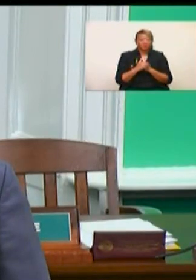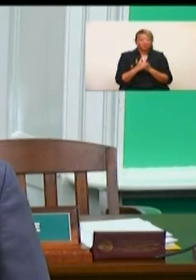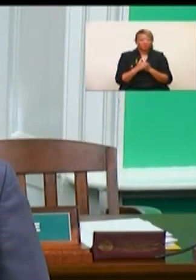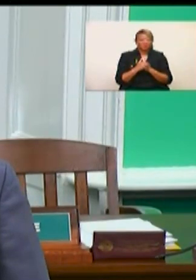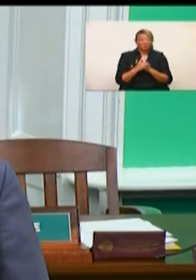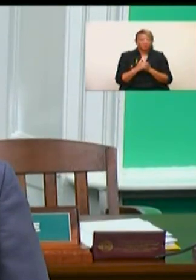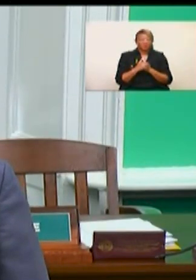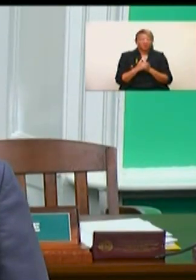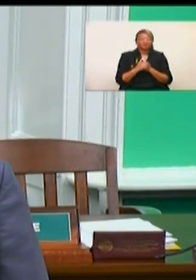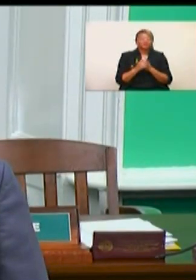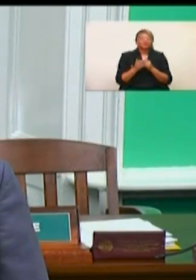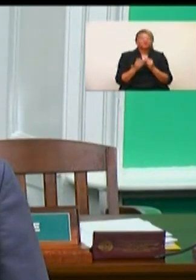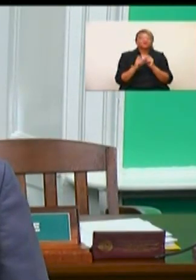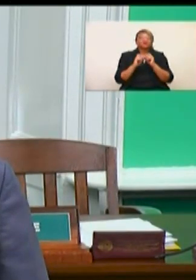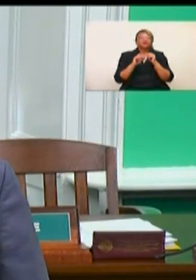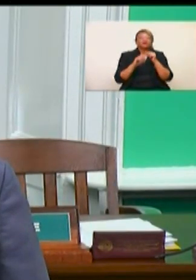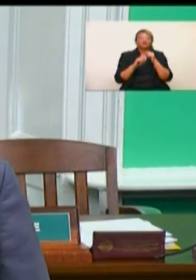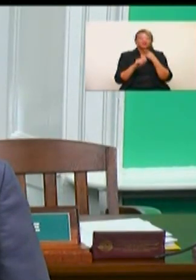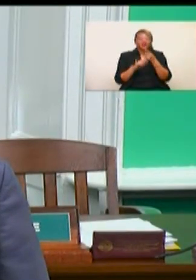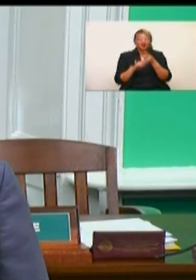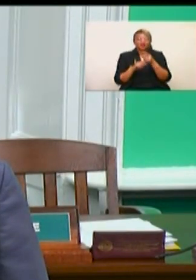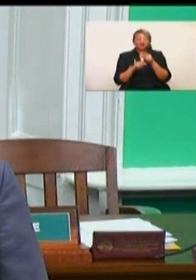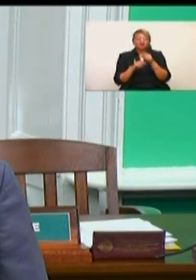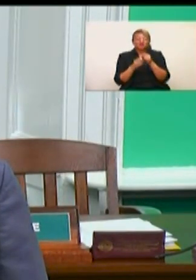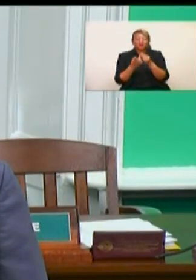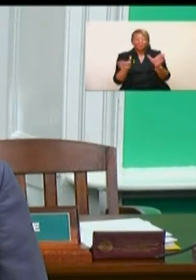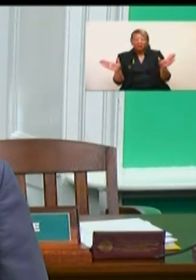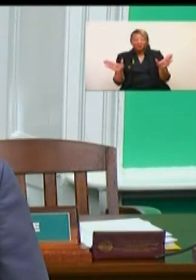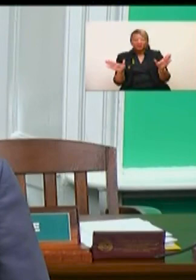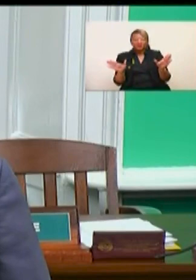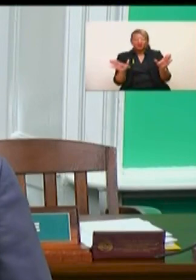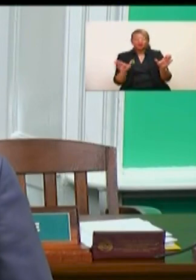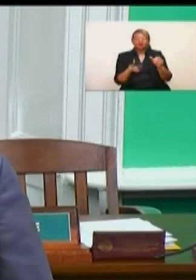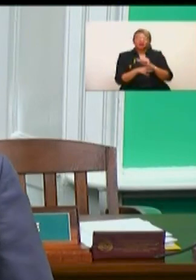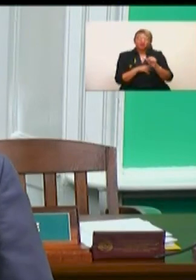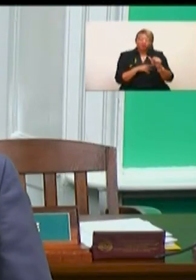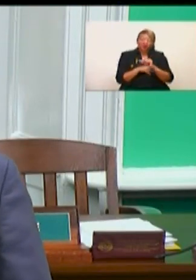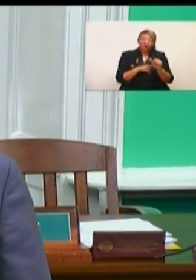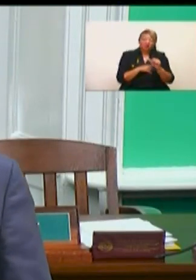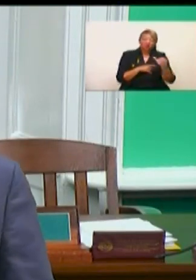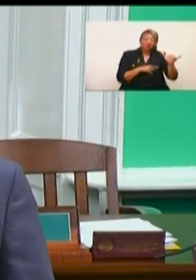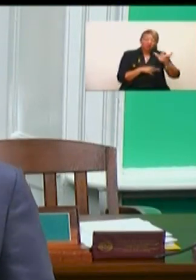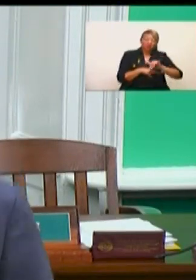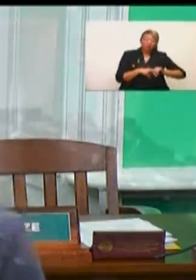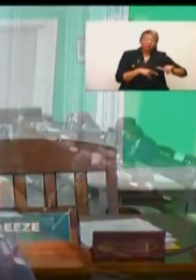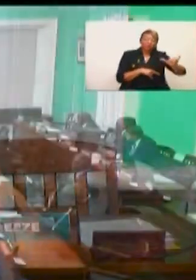I'm actually informing the public that the practice is quite common, unlike what is represented here.